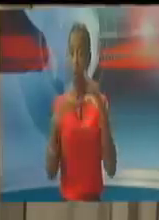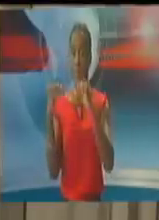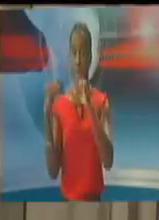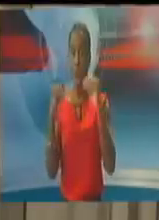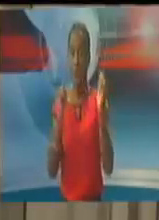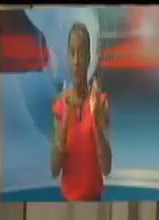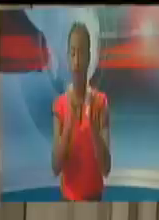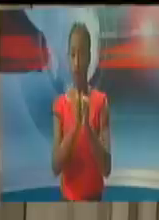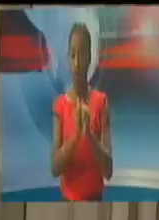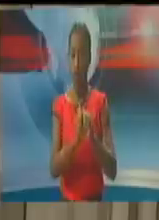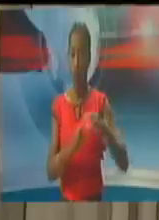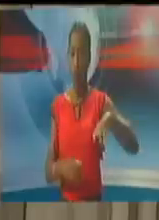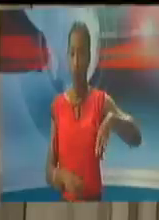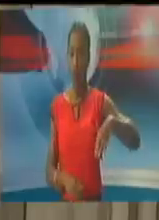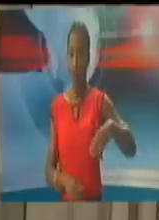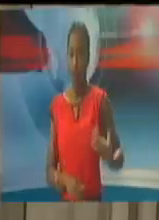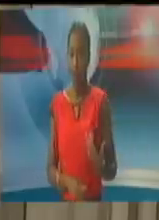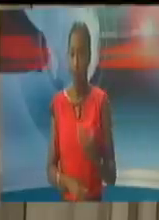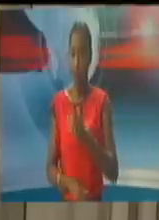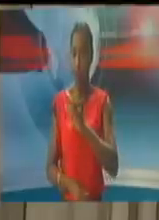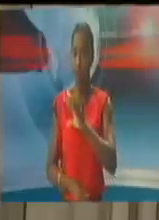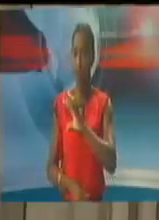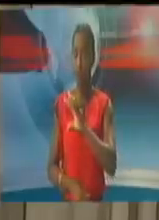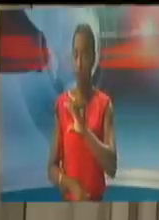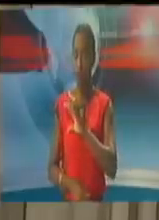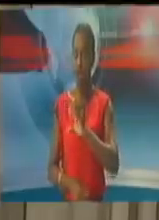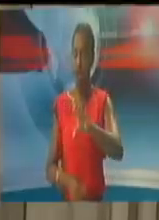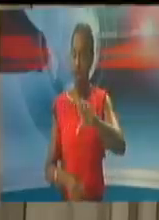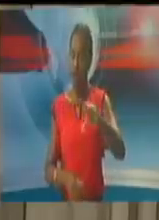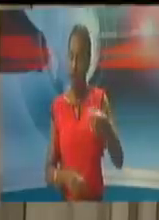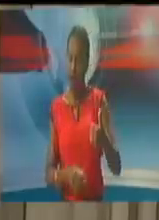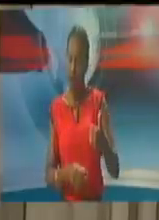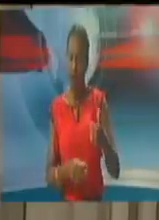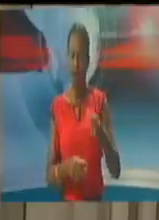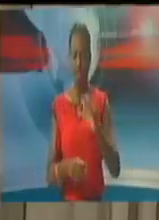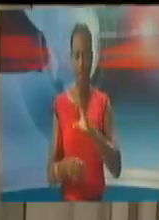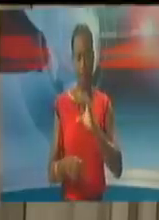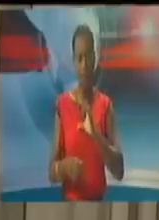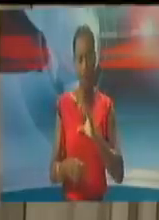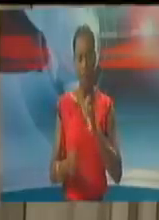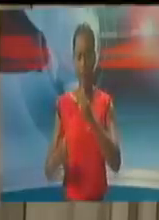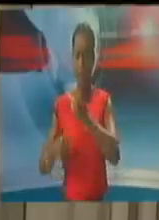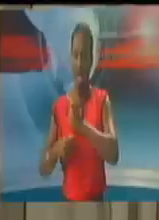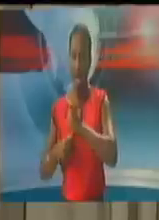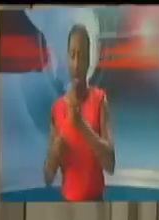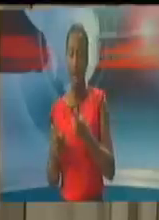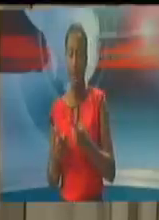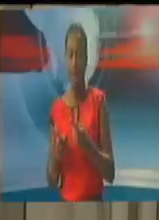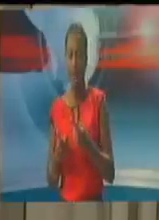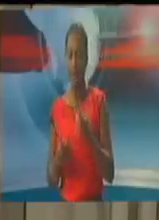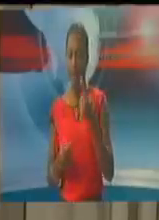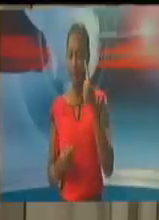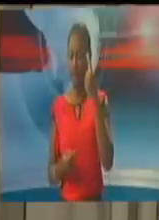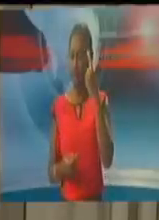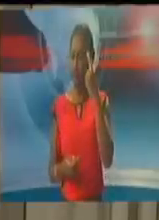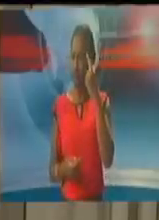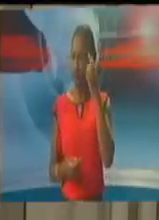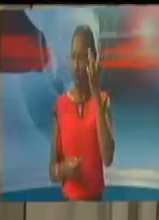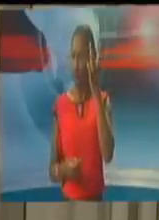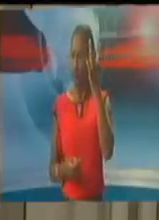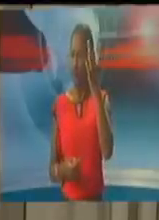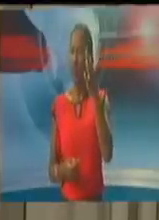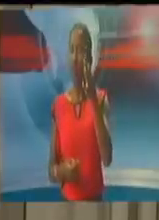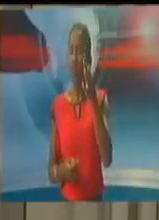and one of his deputy commissioners of police and our intelligence services and the Defence Force, we predicted that it would be only a matter